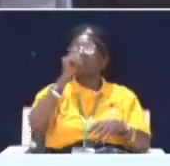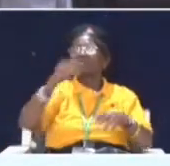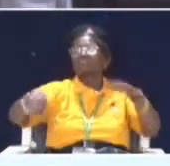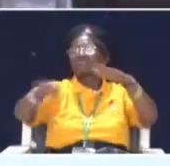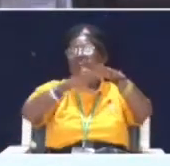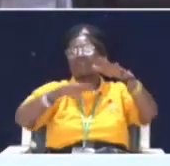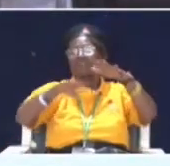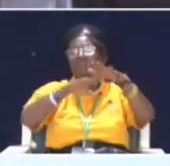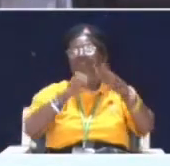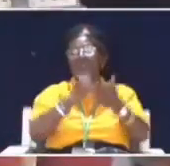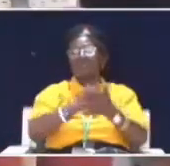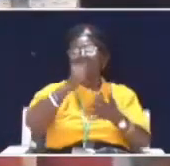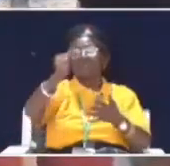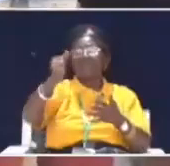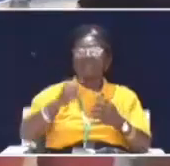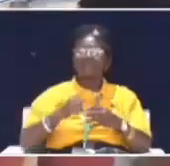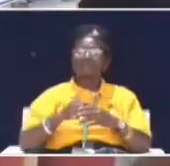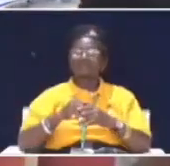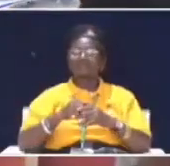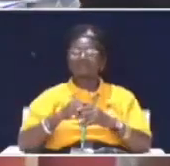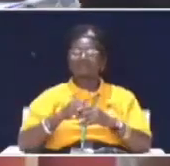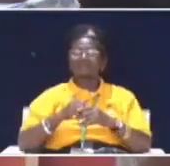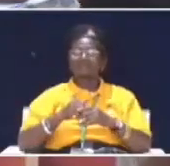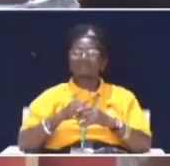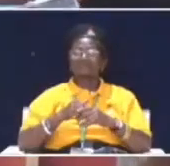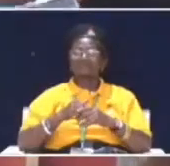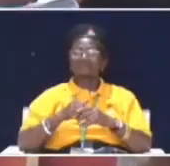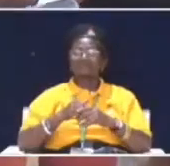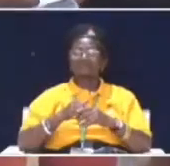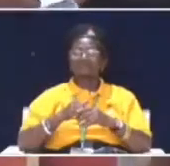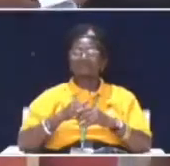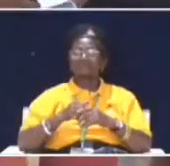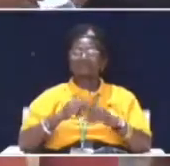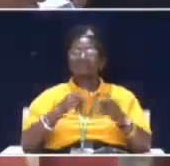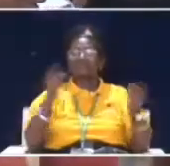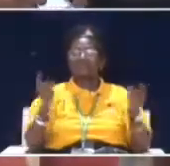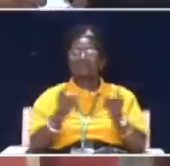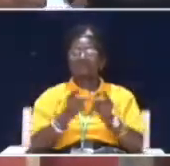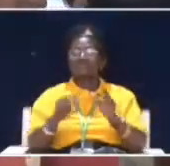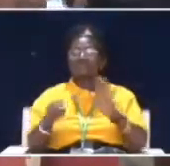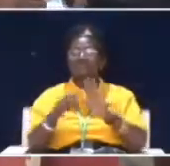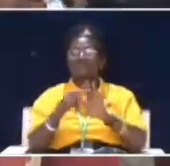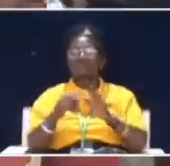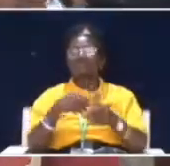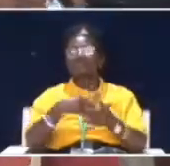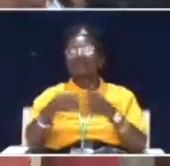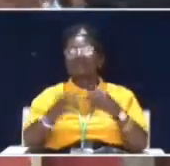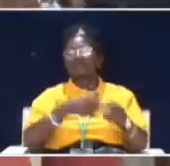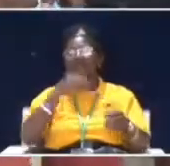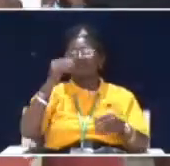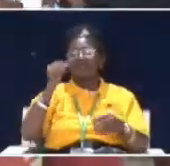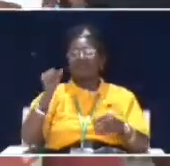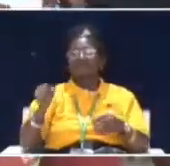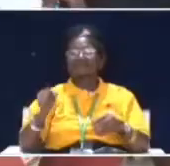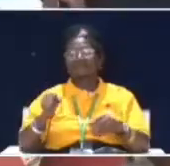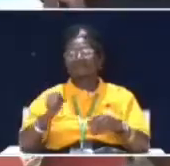Òkè ni ẹ ó máa wà títí láyé òun kò sì ní sínú ilẹ̀. Position matters. Ipò ó ṣe